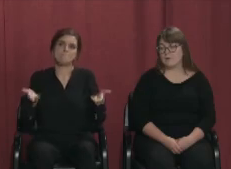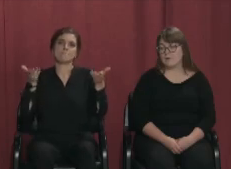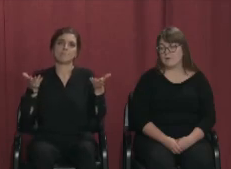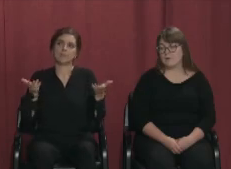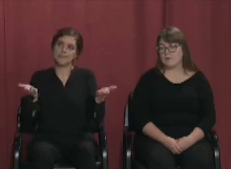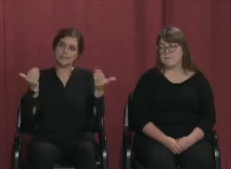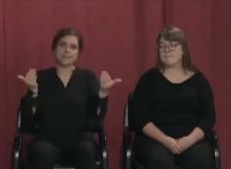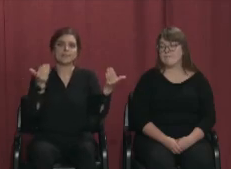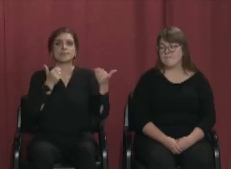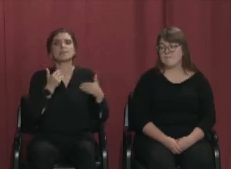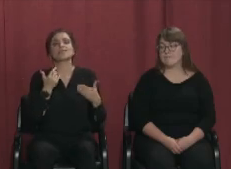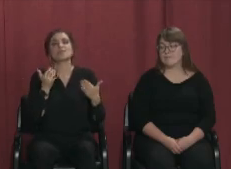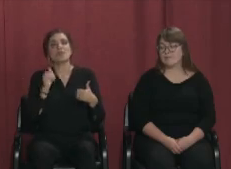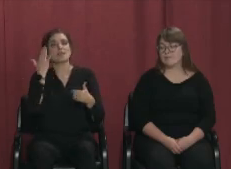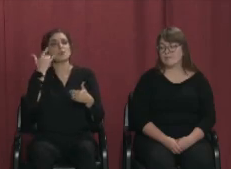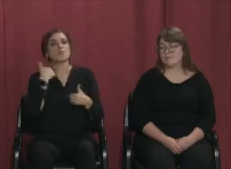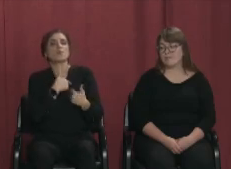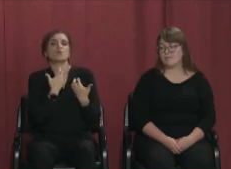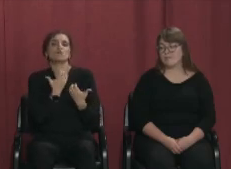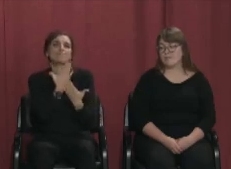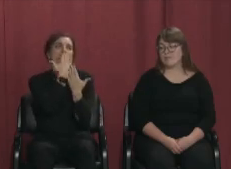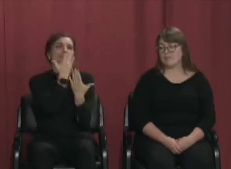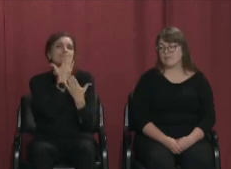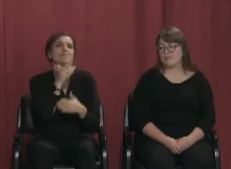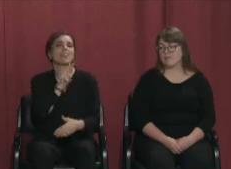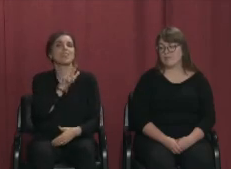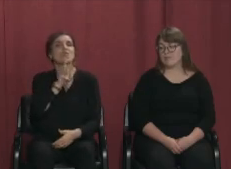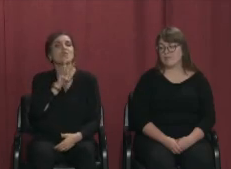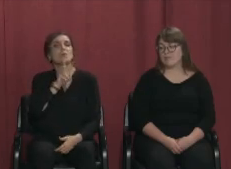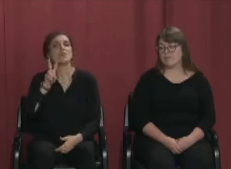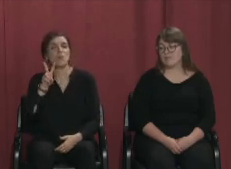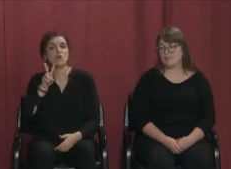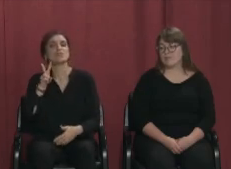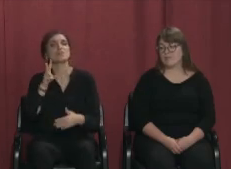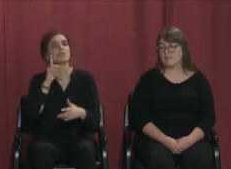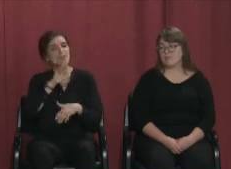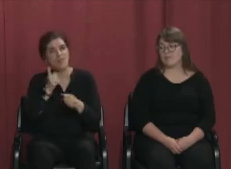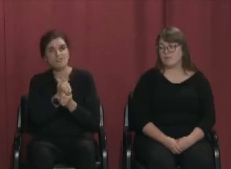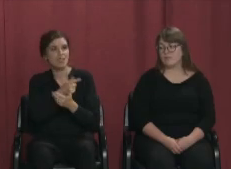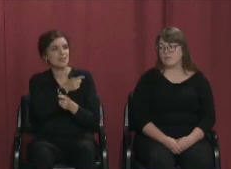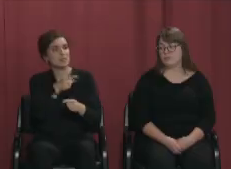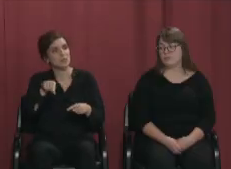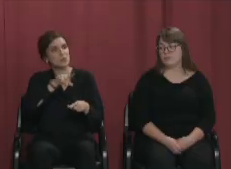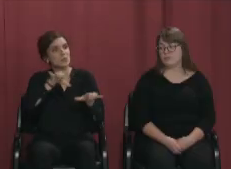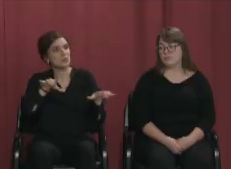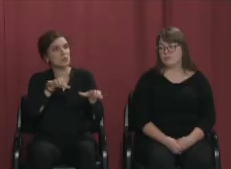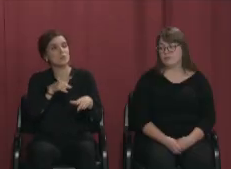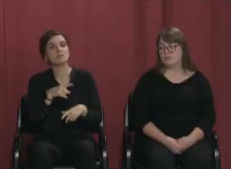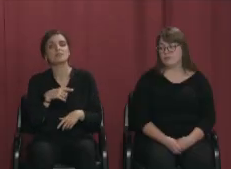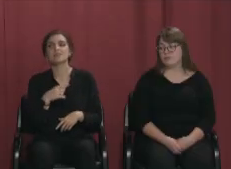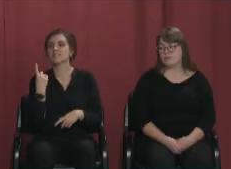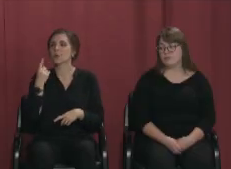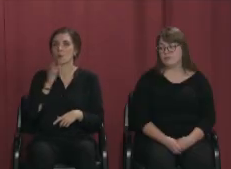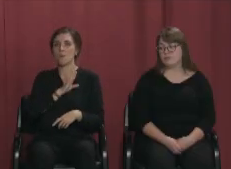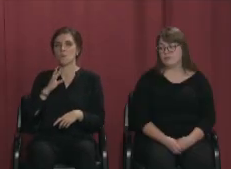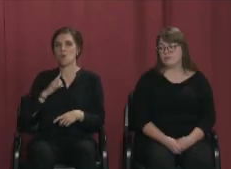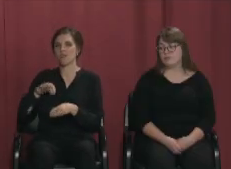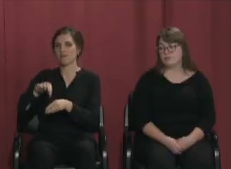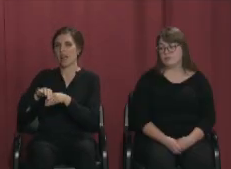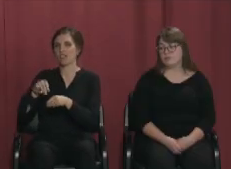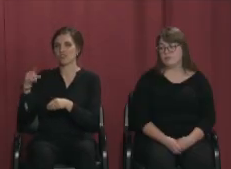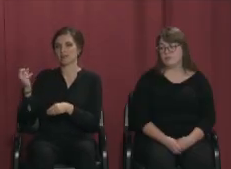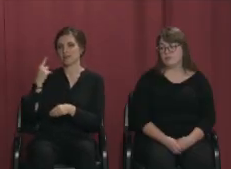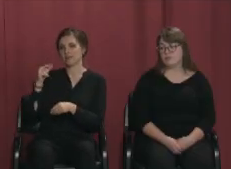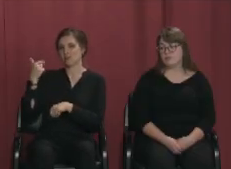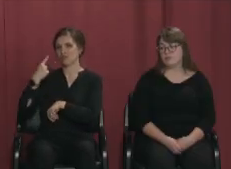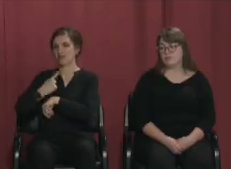for all that you guys do down there to get that thing out there. The Board of Elections asked me the other day, what did I think our prediction would be? And everybody's